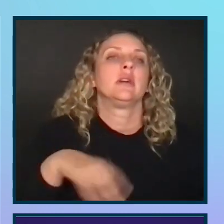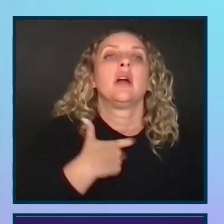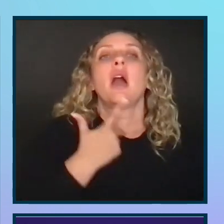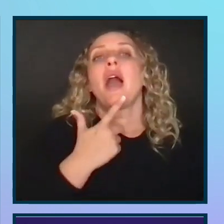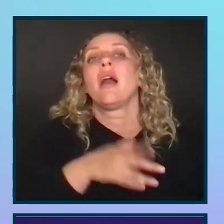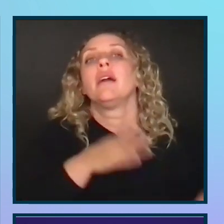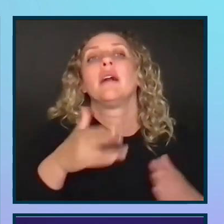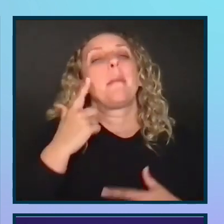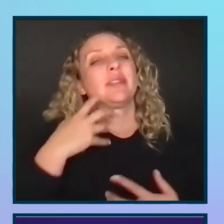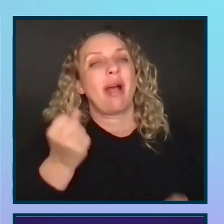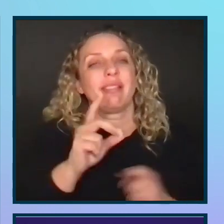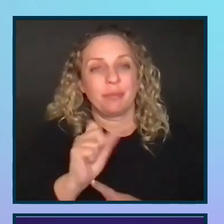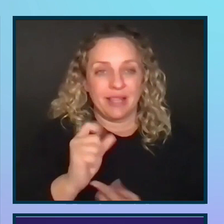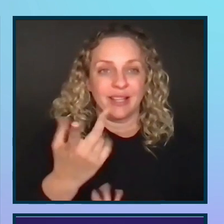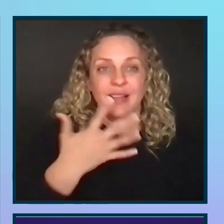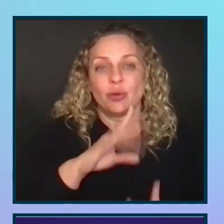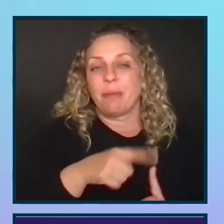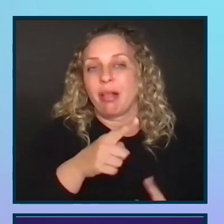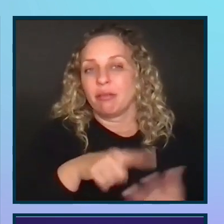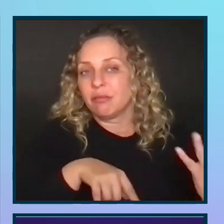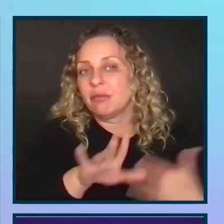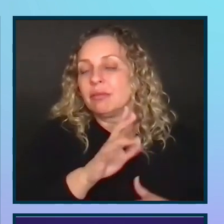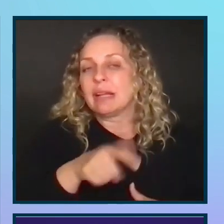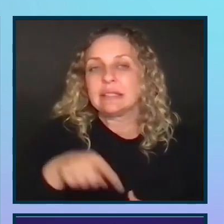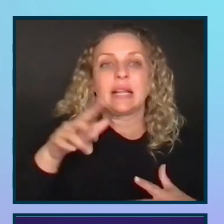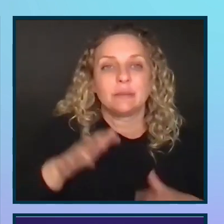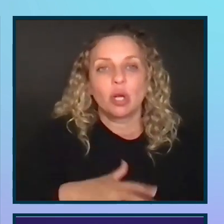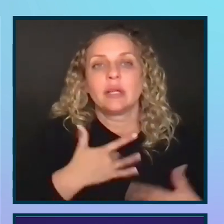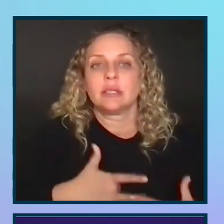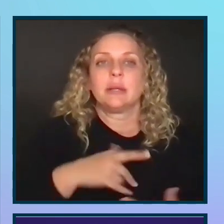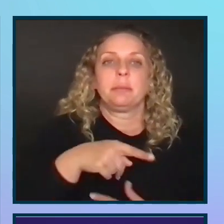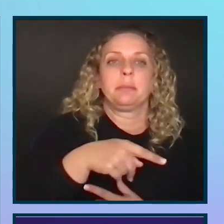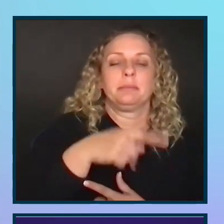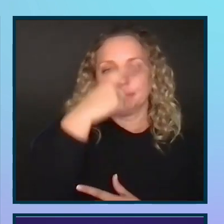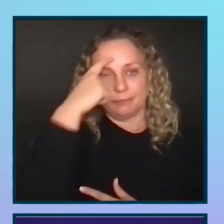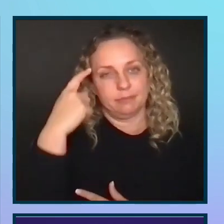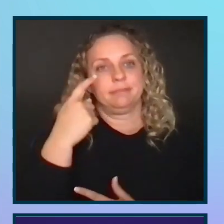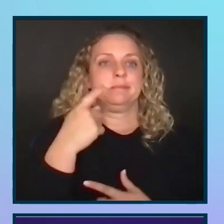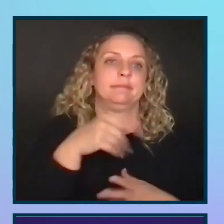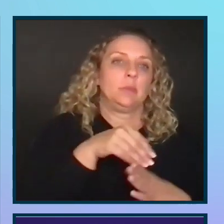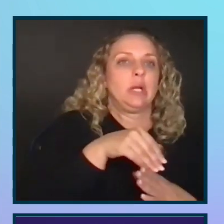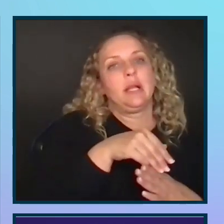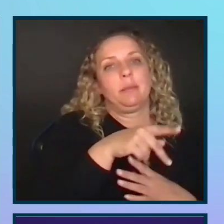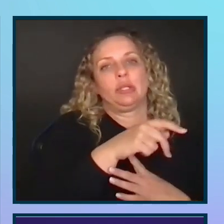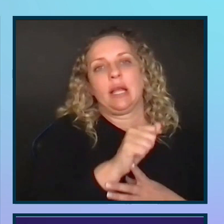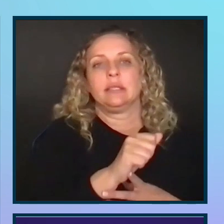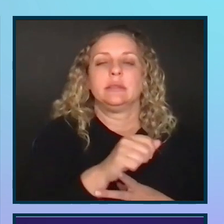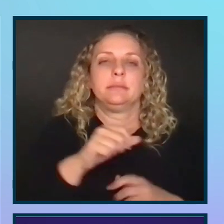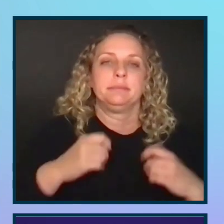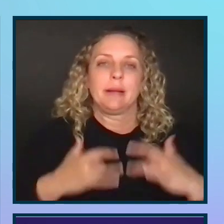health disabilities. When I'm talking about those, I'm referring to anxiety, depression, PTSD, borderline personality disorder, bipolar